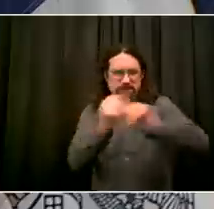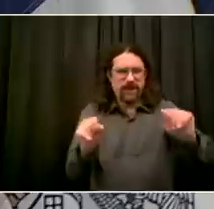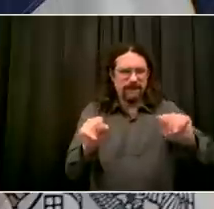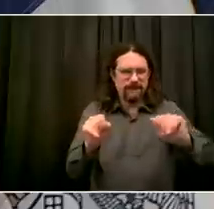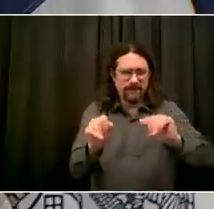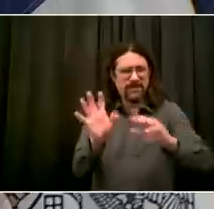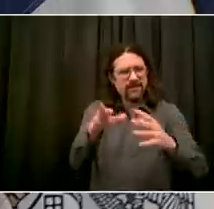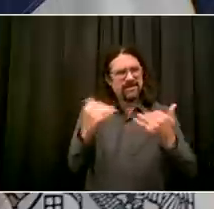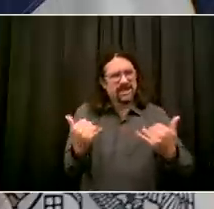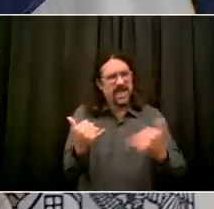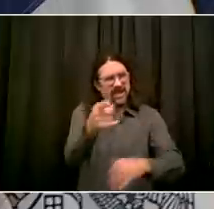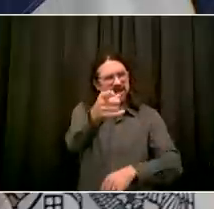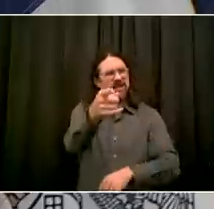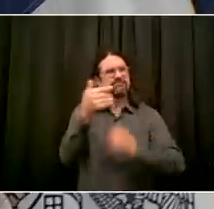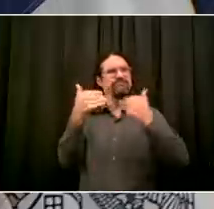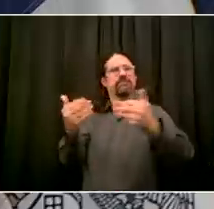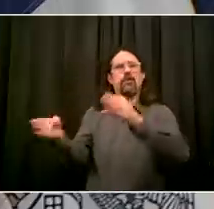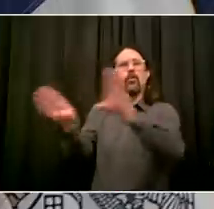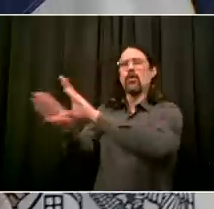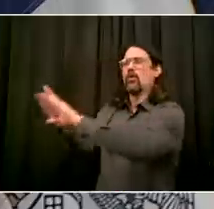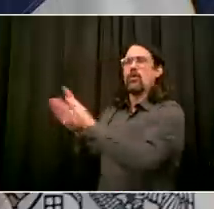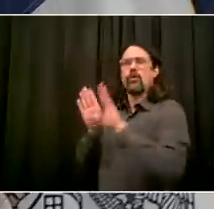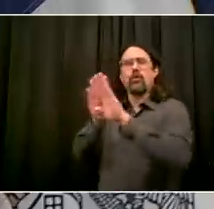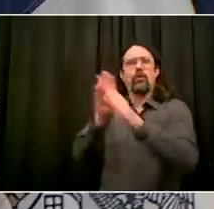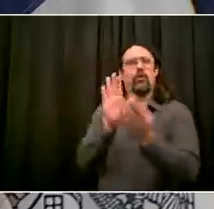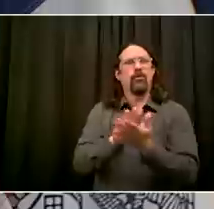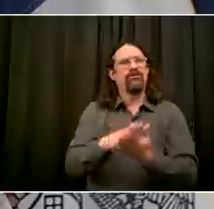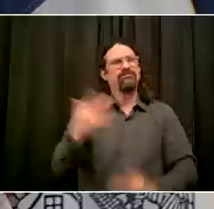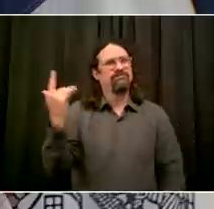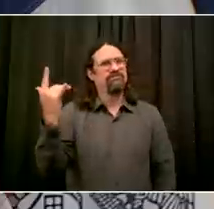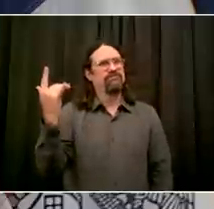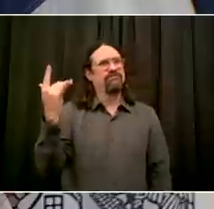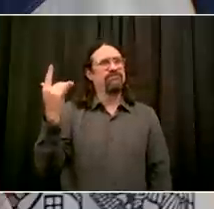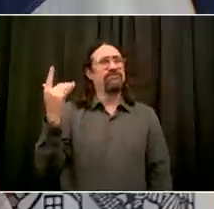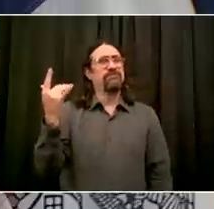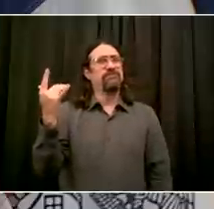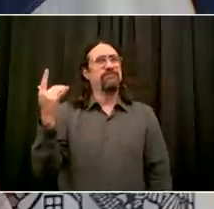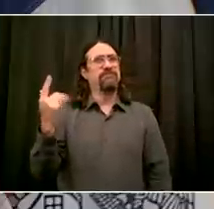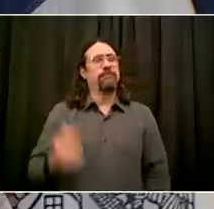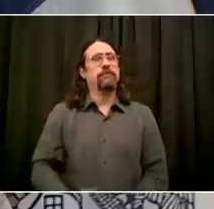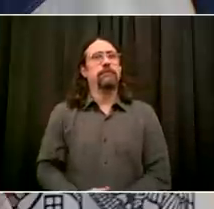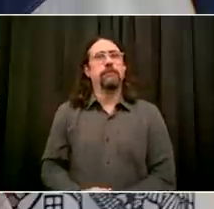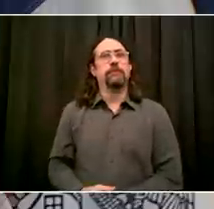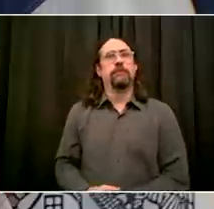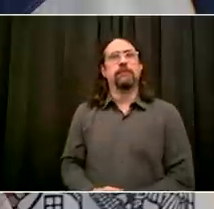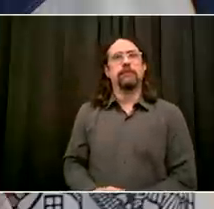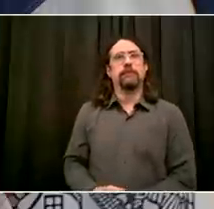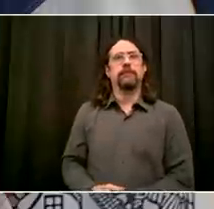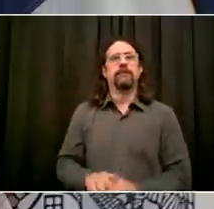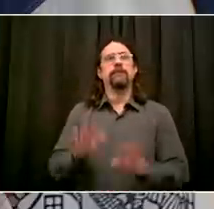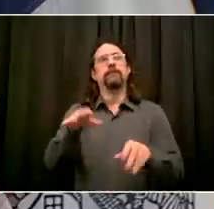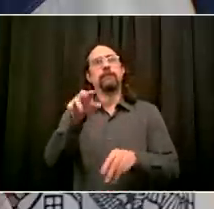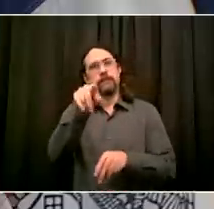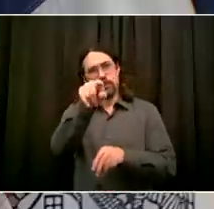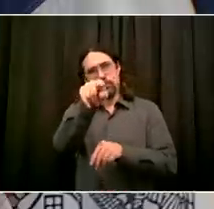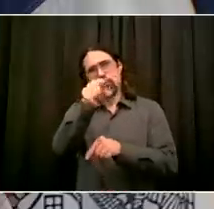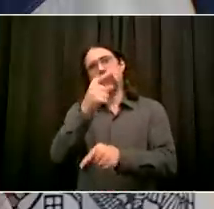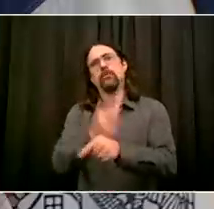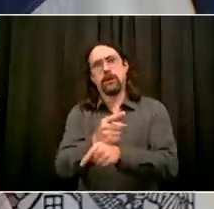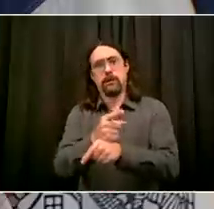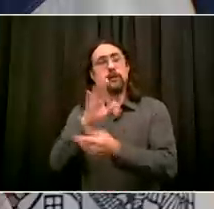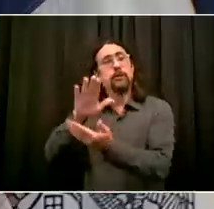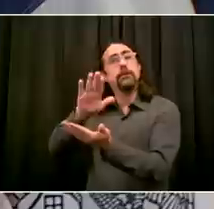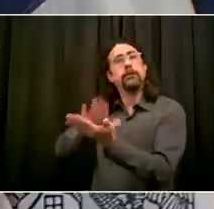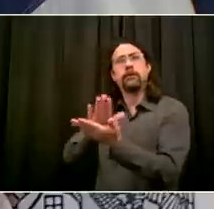know, staff and educators in the 9 zip codes at that level, 1,300 tests plus, and getting only